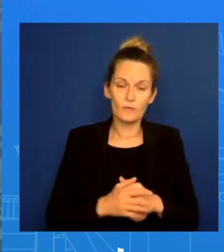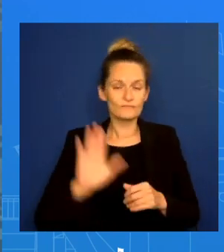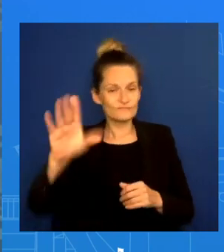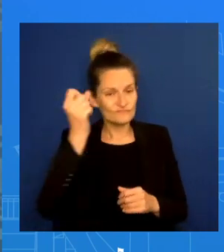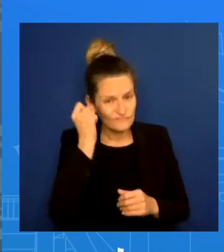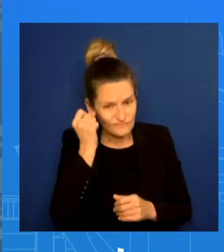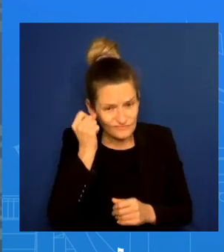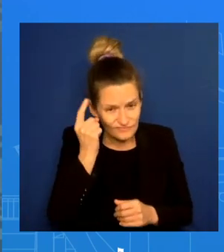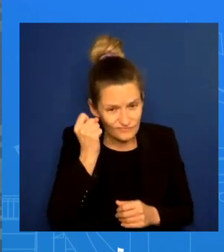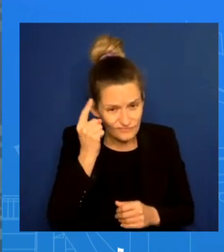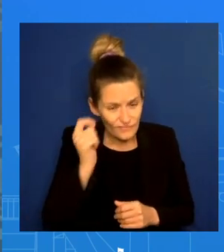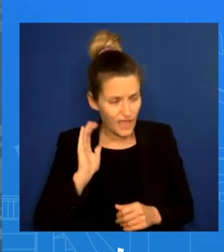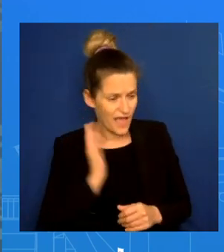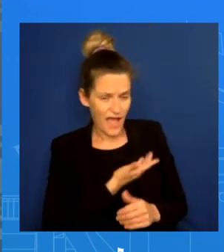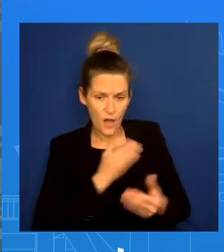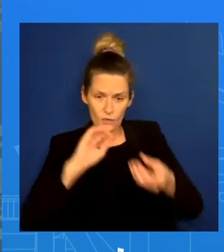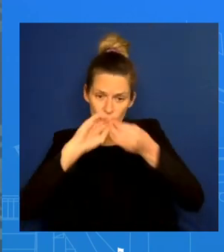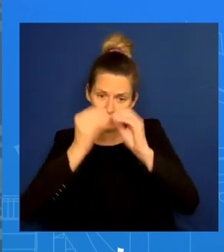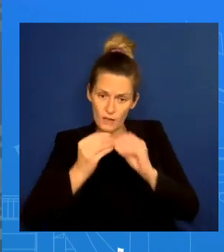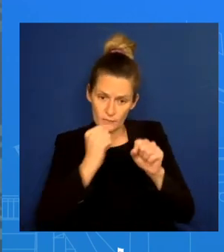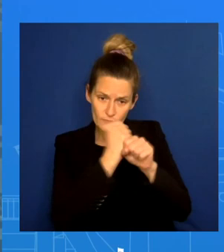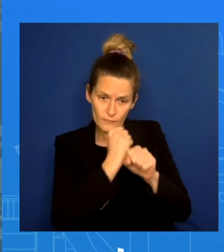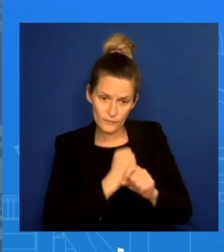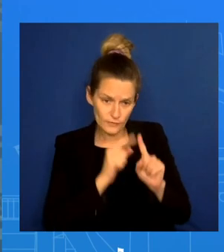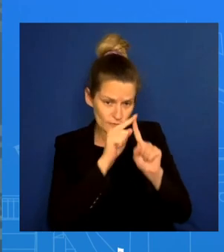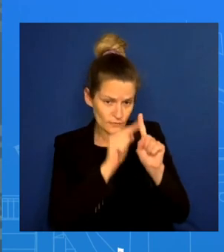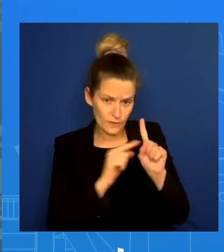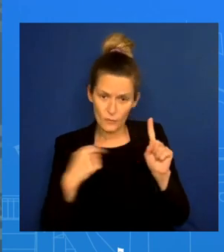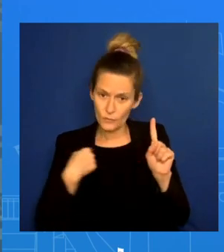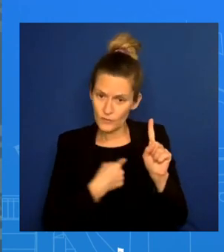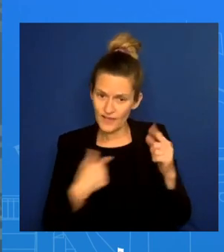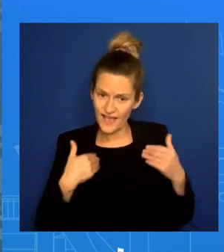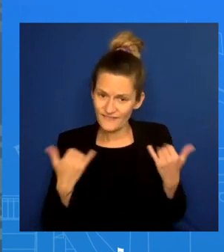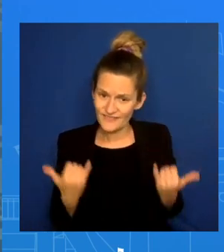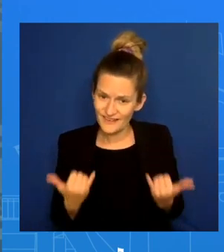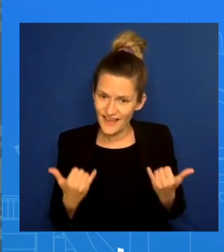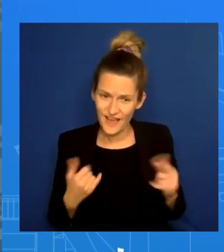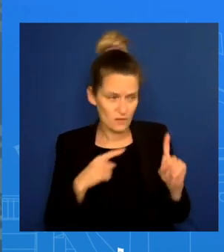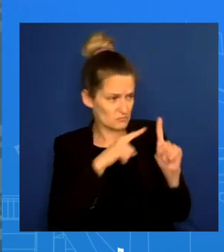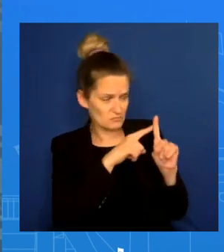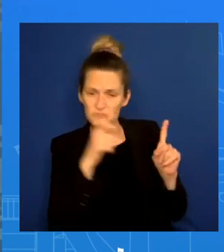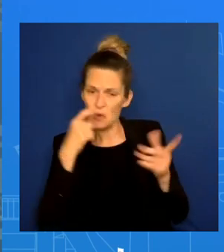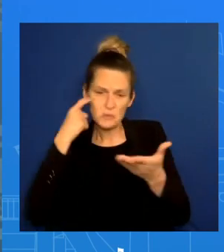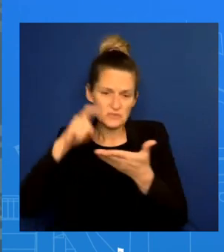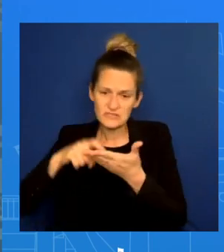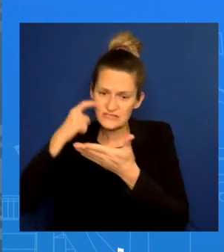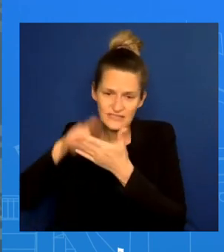that in a recession. So the factors that we are seeing right now, the economic indicators,